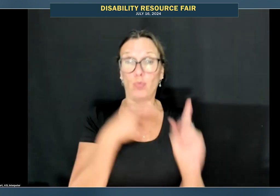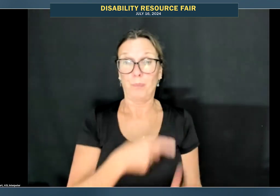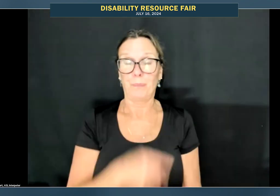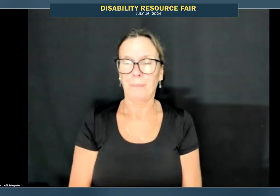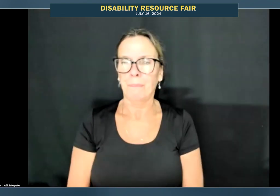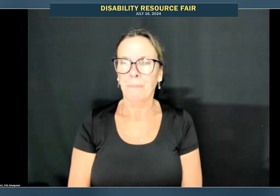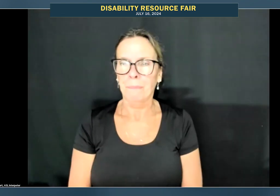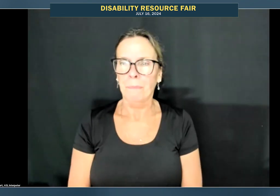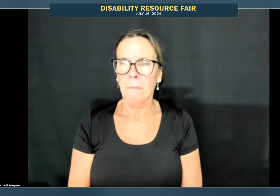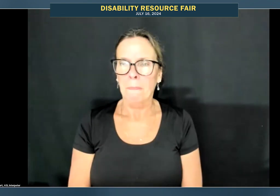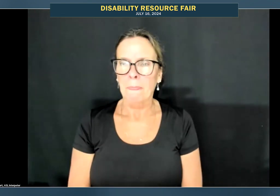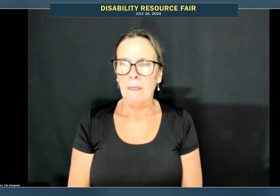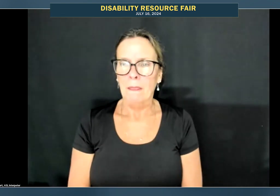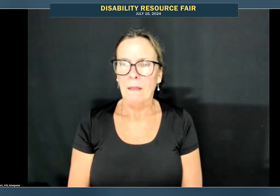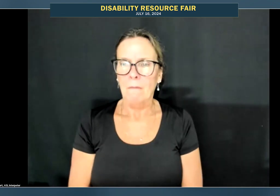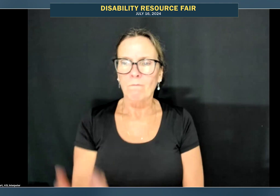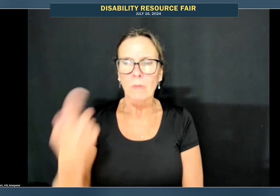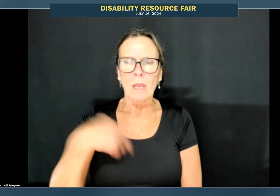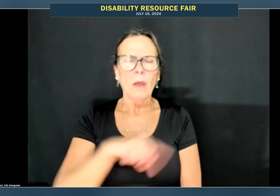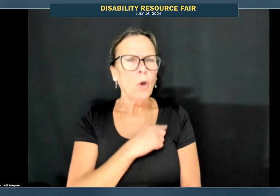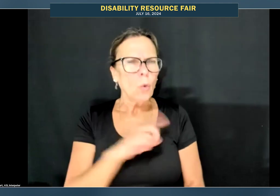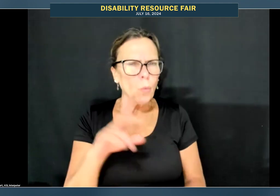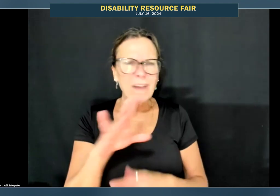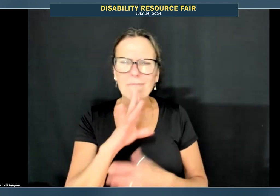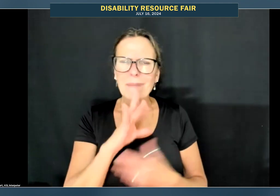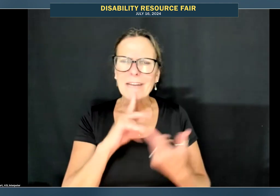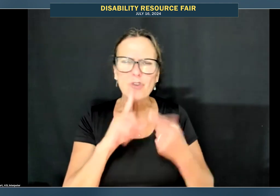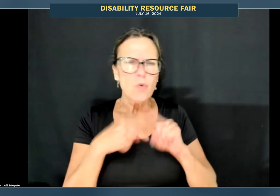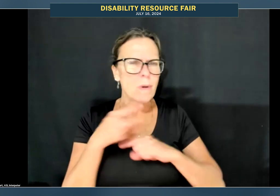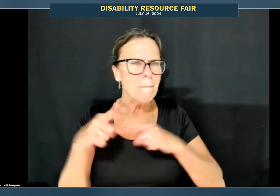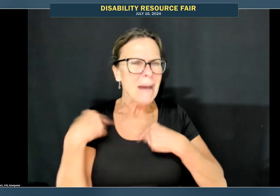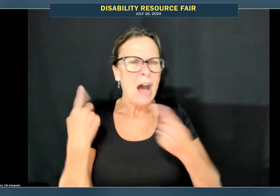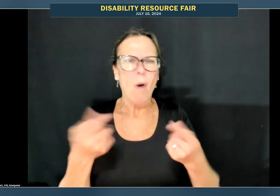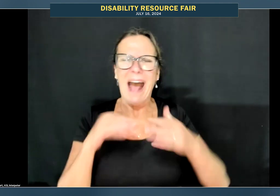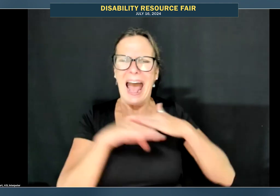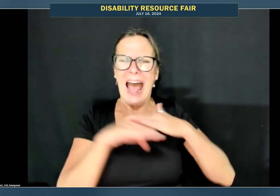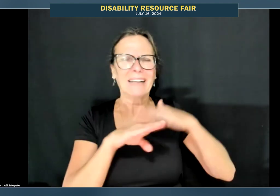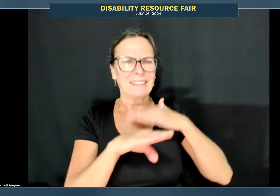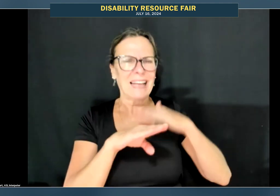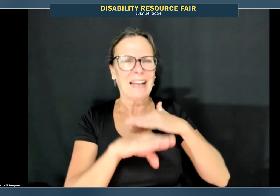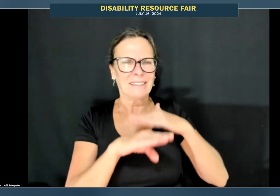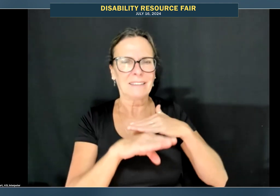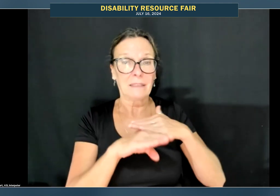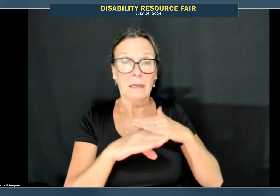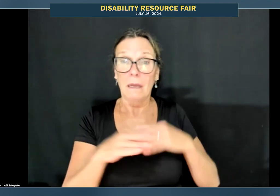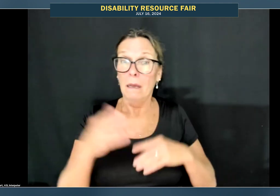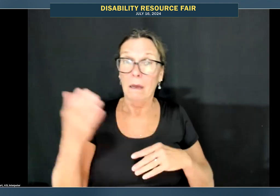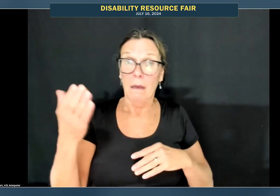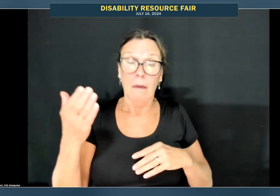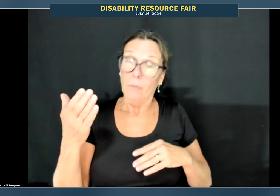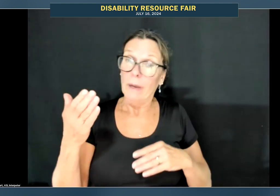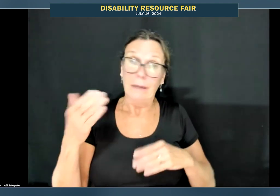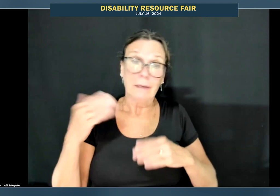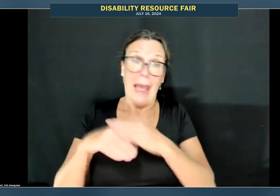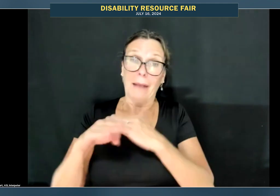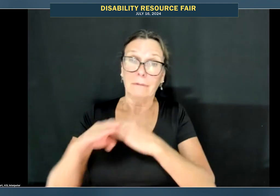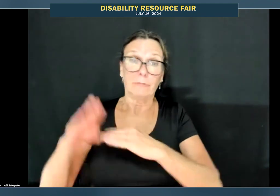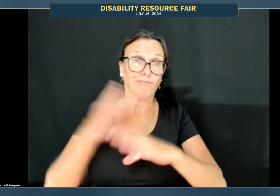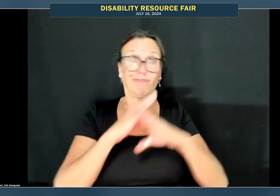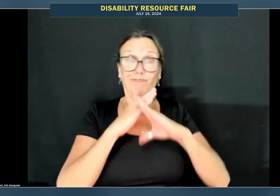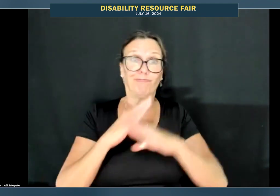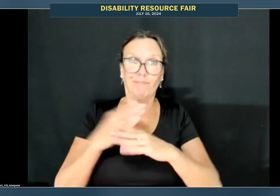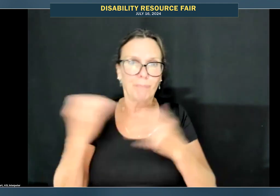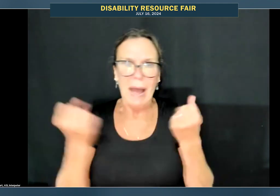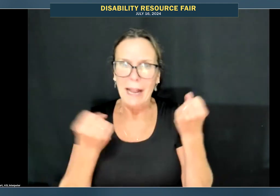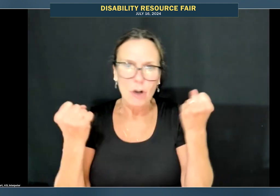been talking about access, when access was blocked very often by cars and